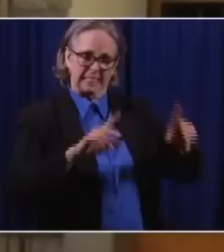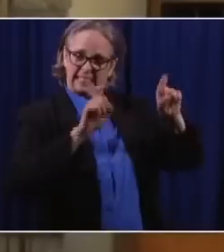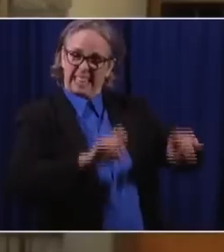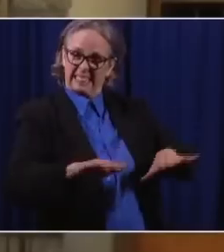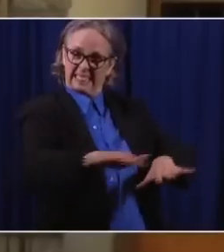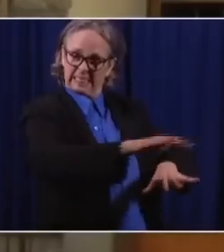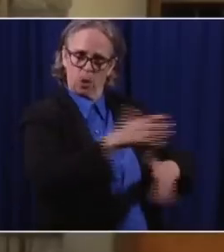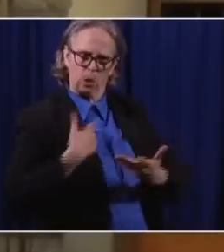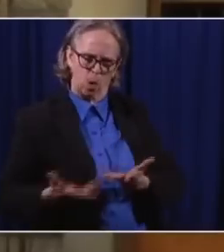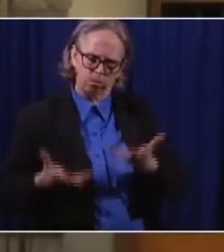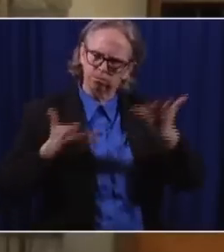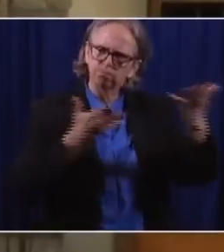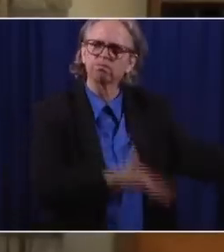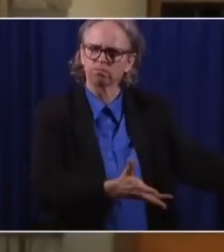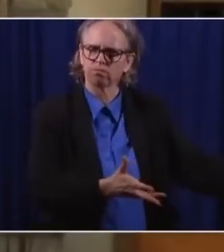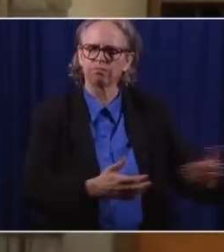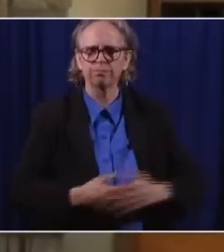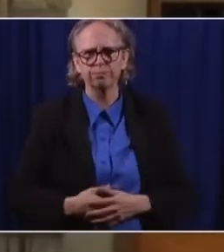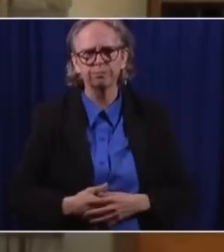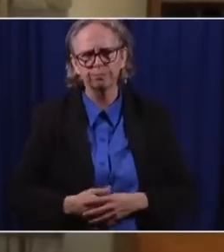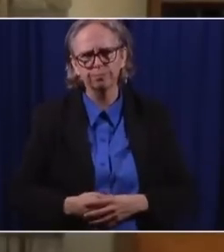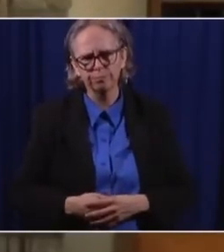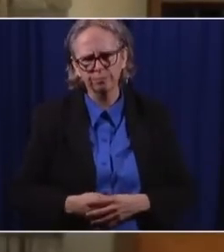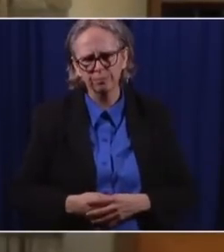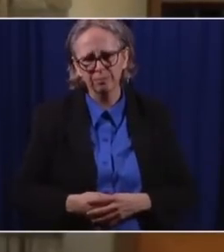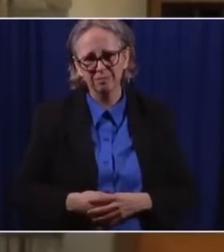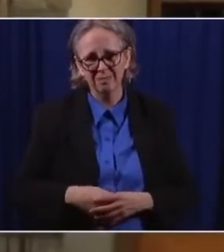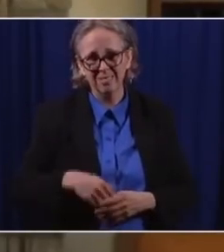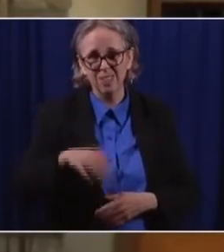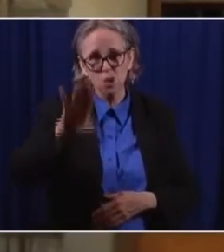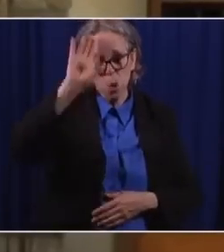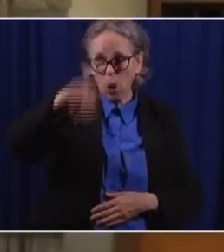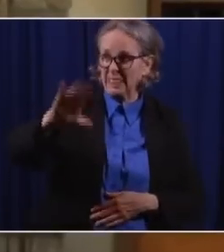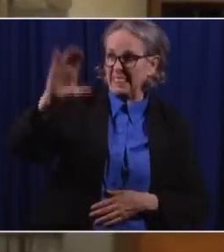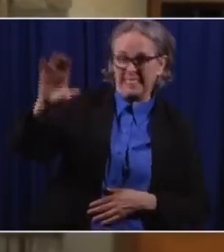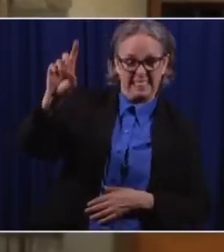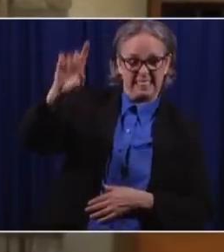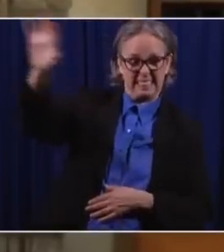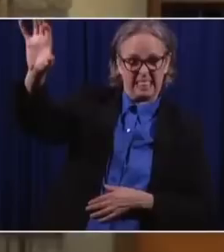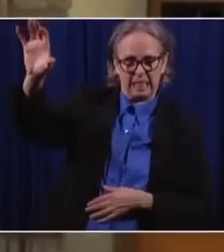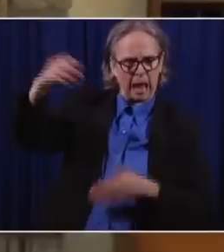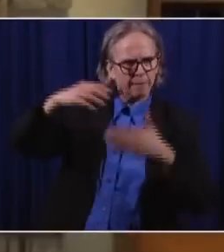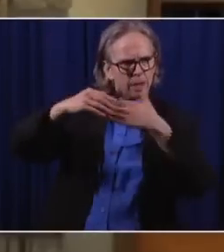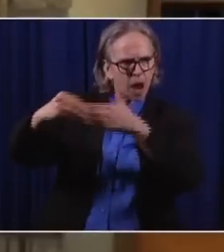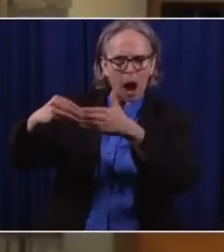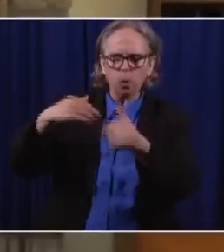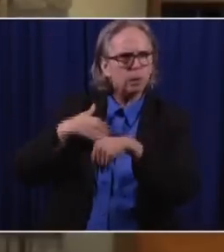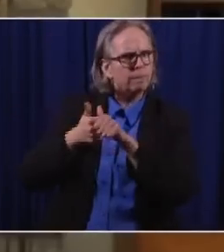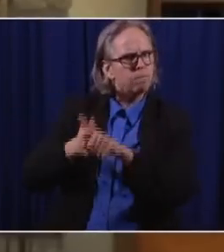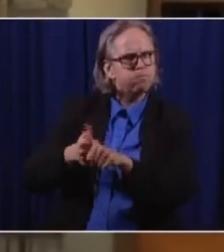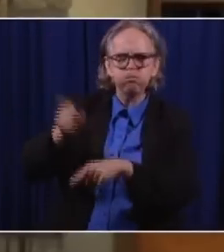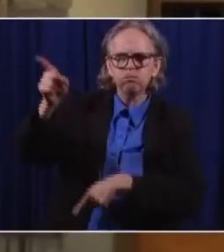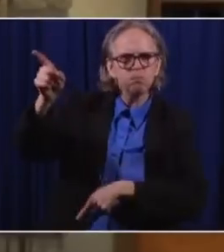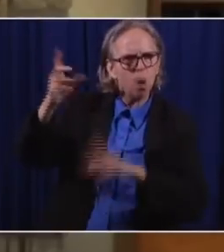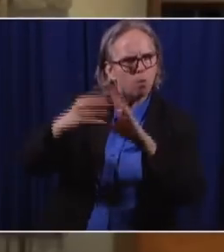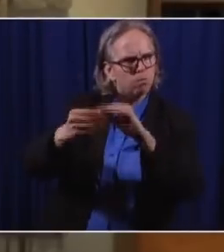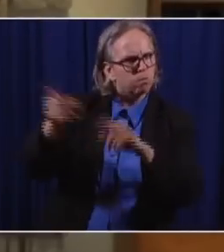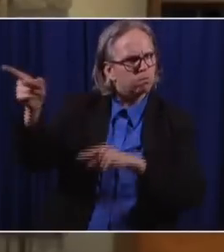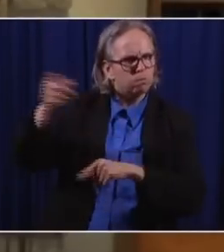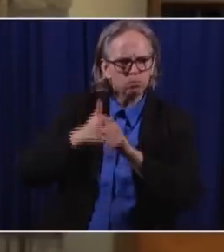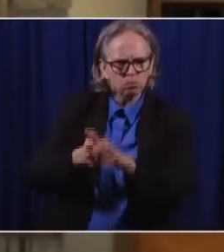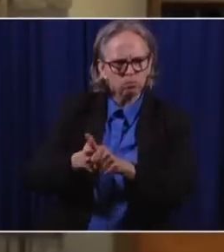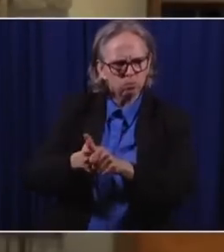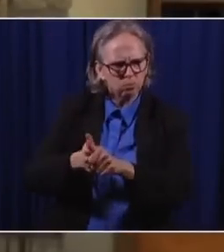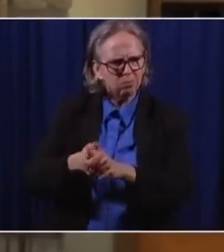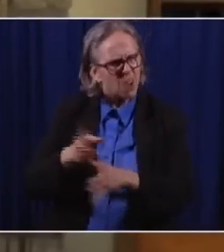up the CDC or the guidelines from the White House in regard to testing, which are very extensive guidelines. We're following